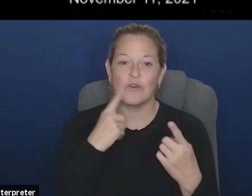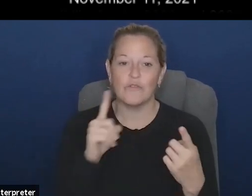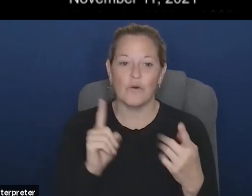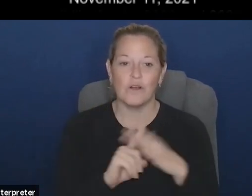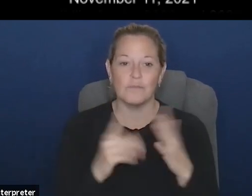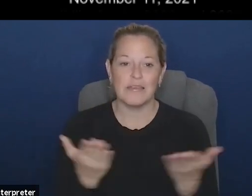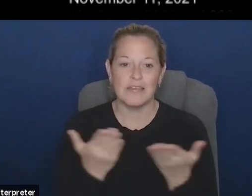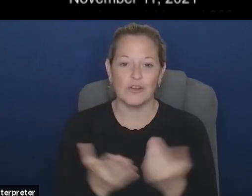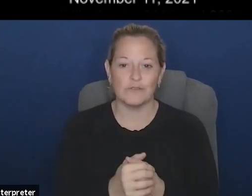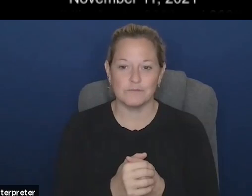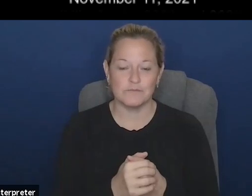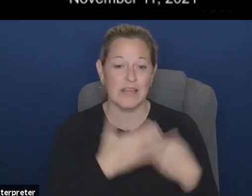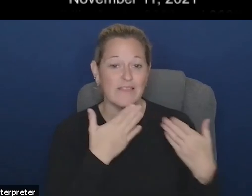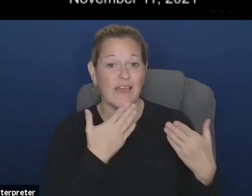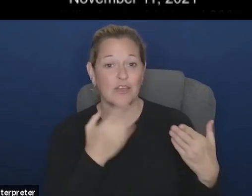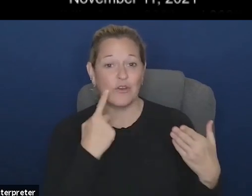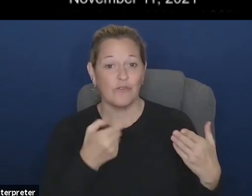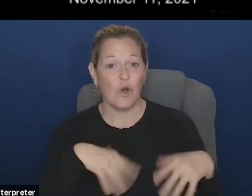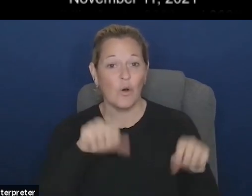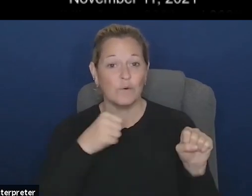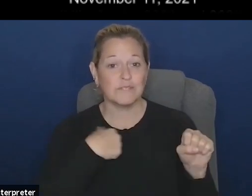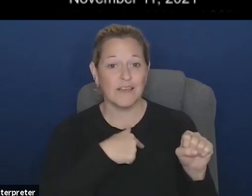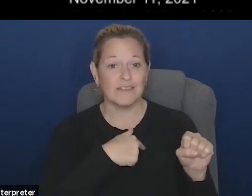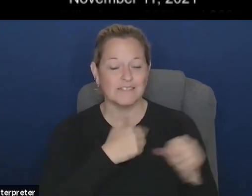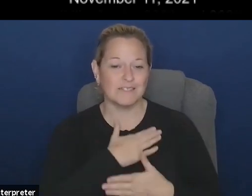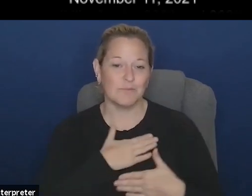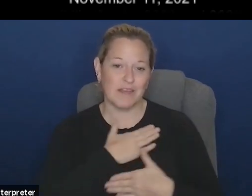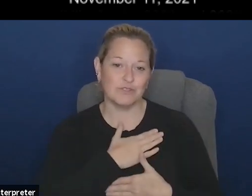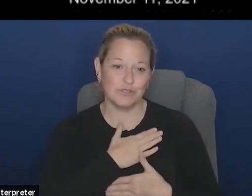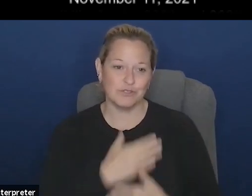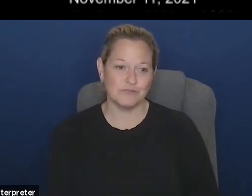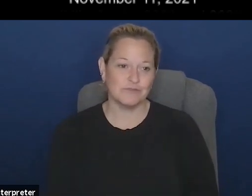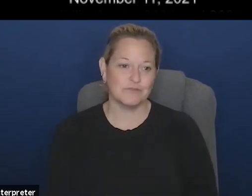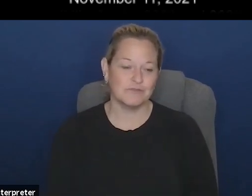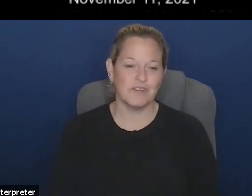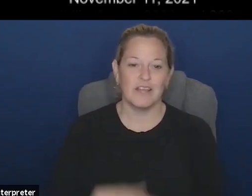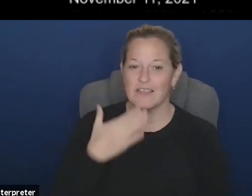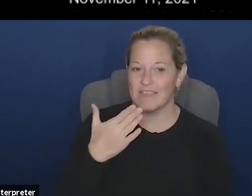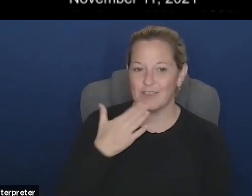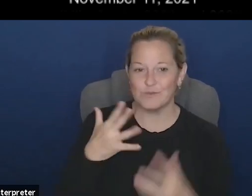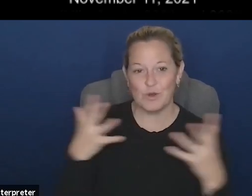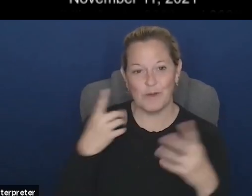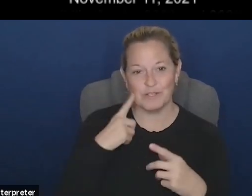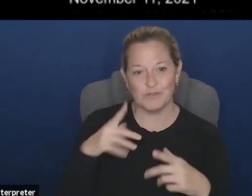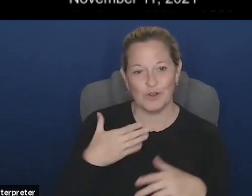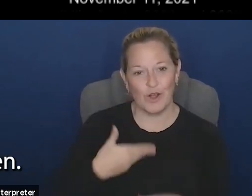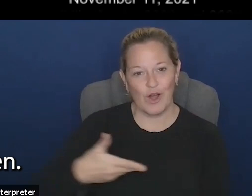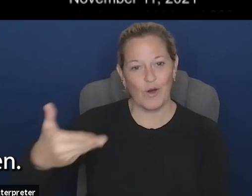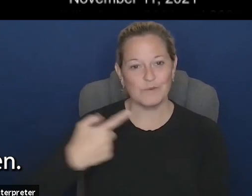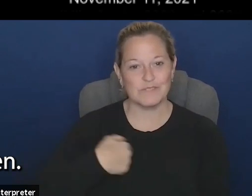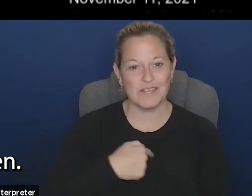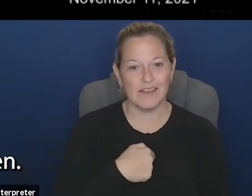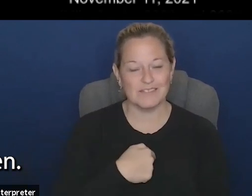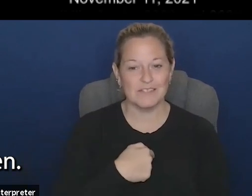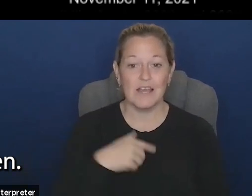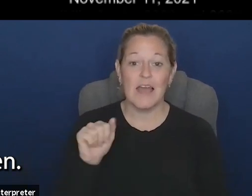Thank you so much for having us. It's a pleasure to be speaking. Thank you so much for having us. It's Mahadeo. Ainsley,